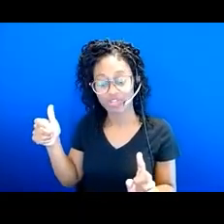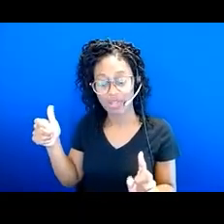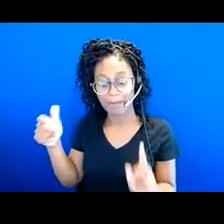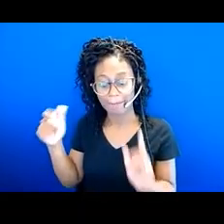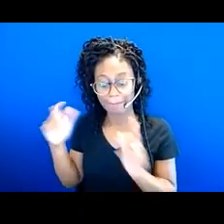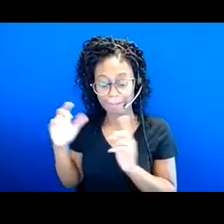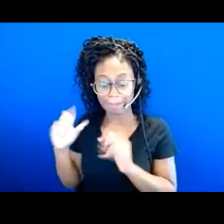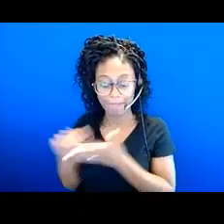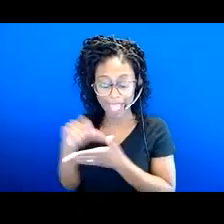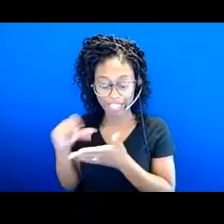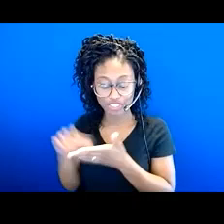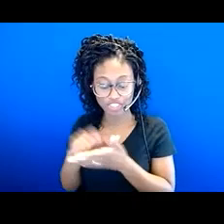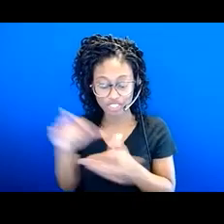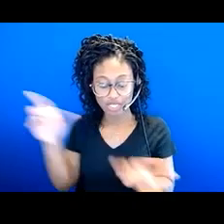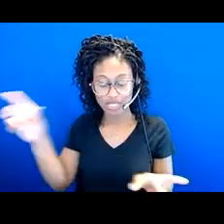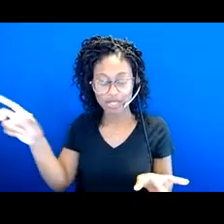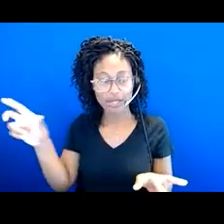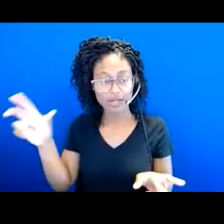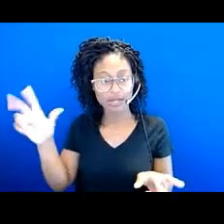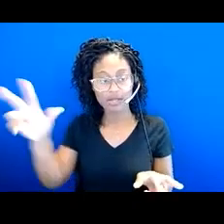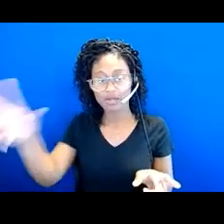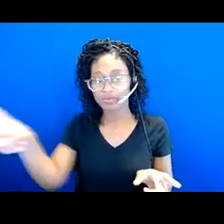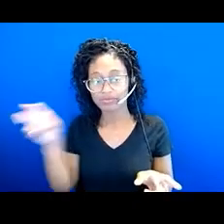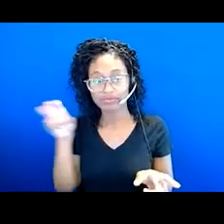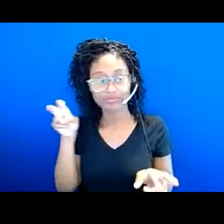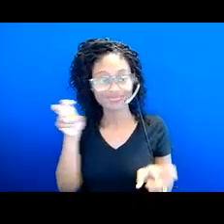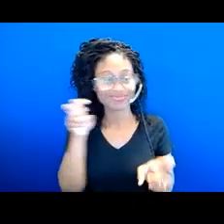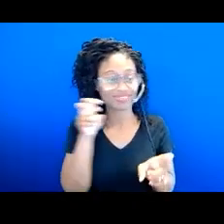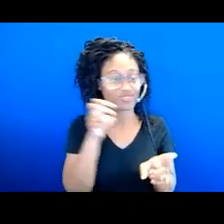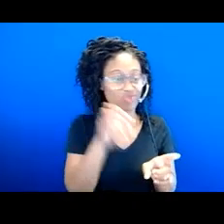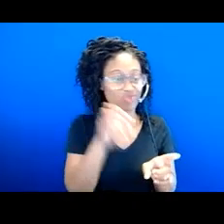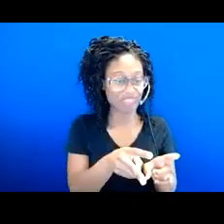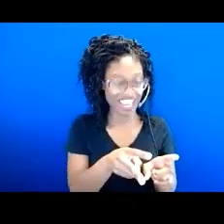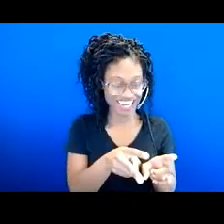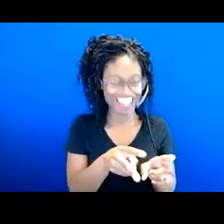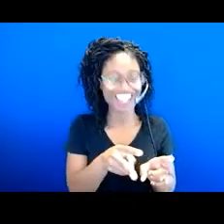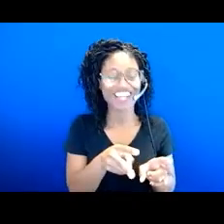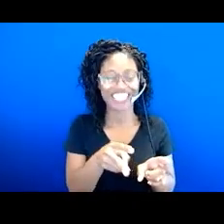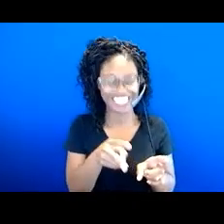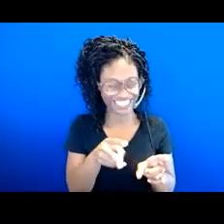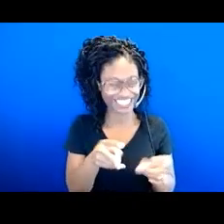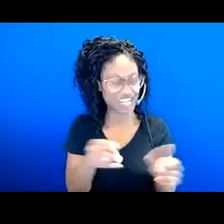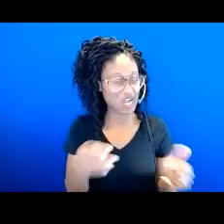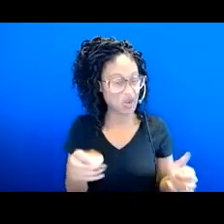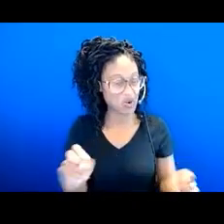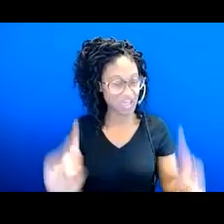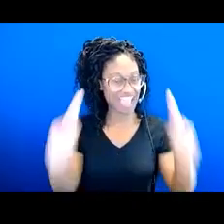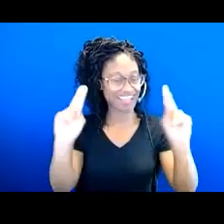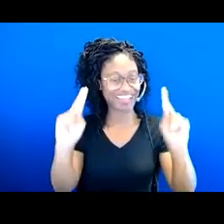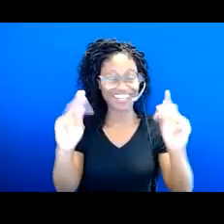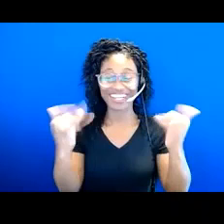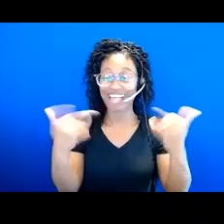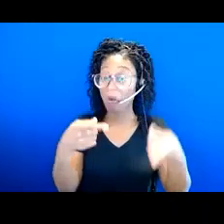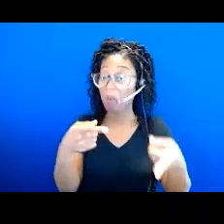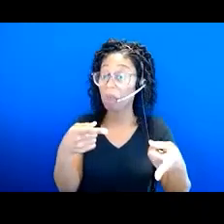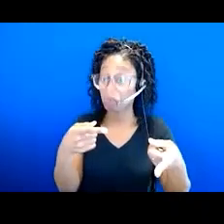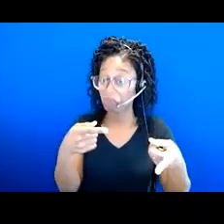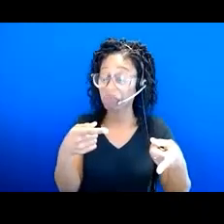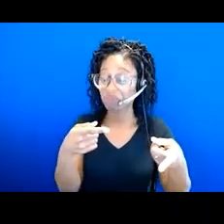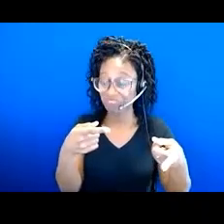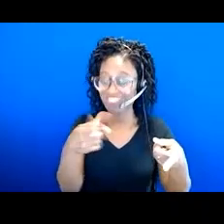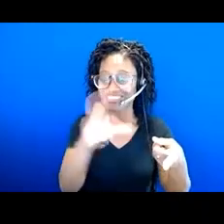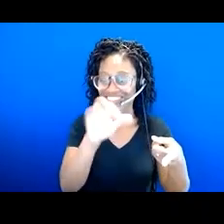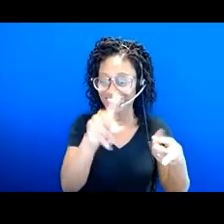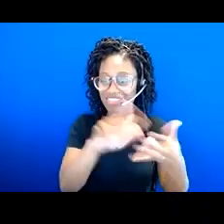there, drop that in here, and okie dokie, we have the link there.